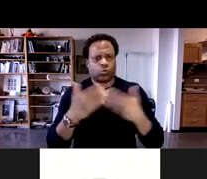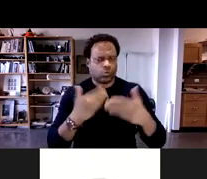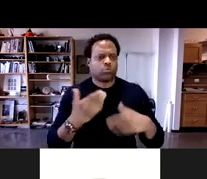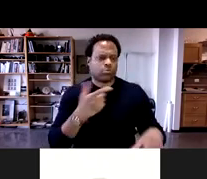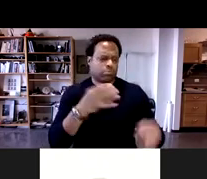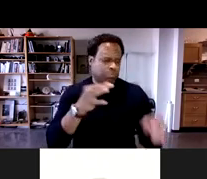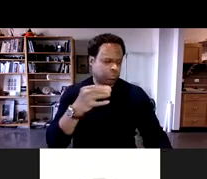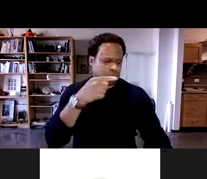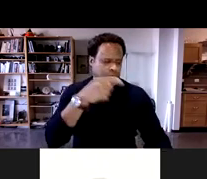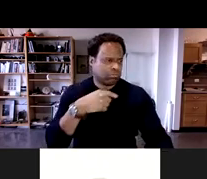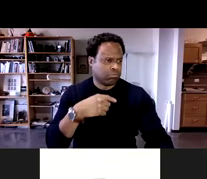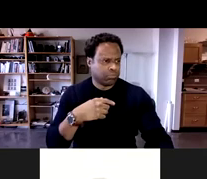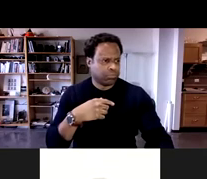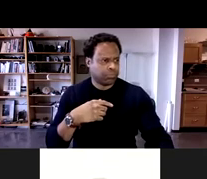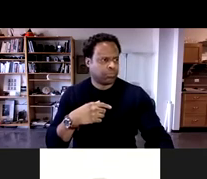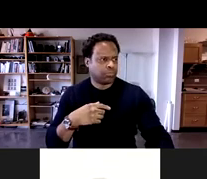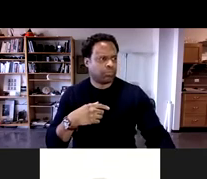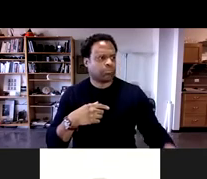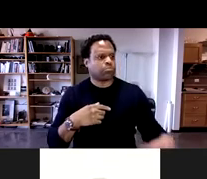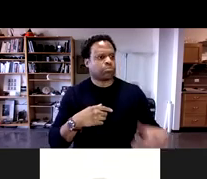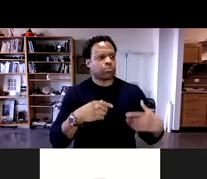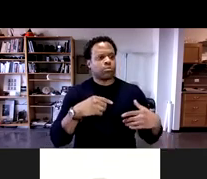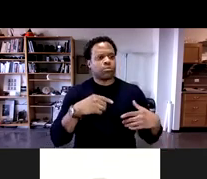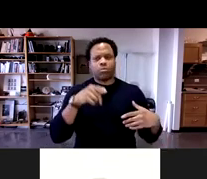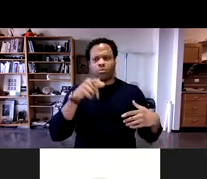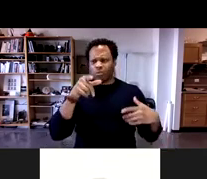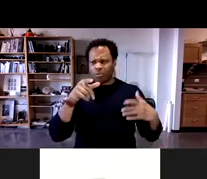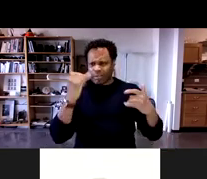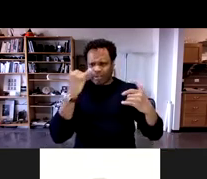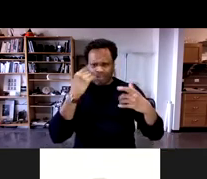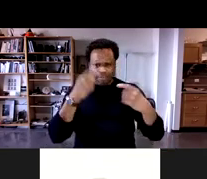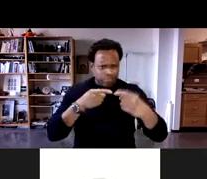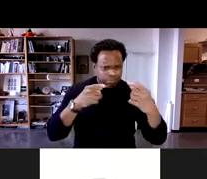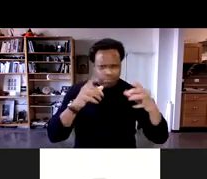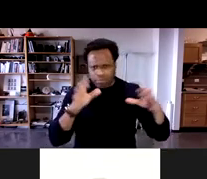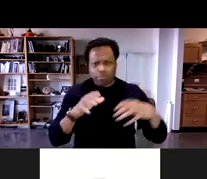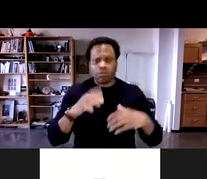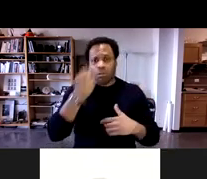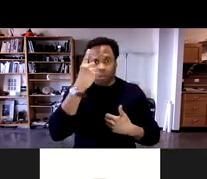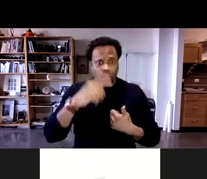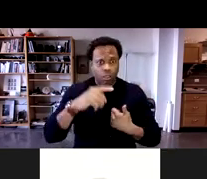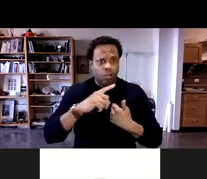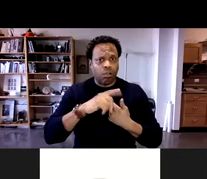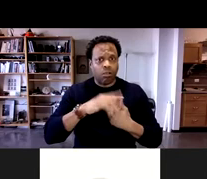If you're not experienced with Zoom and you haven't used it, these are just a few things